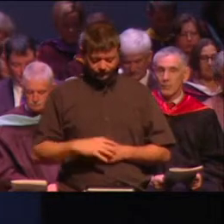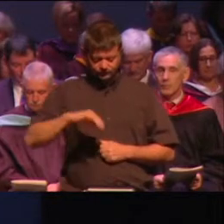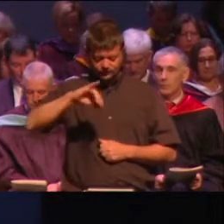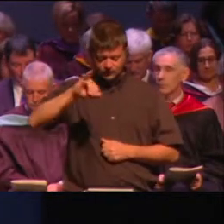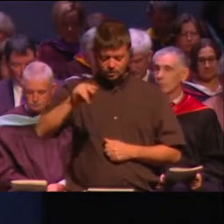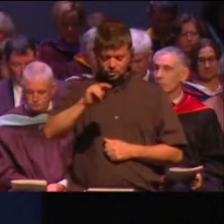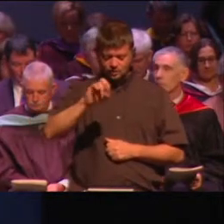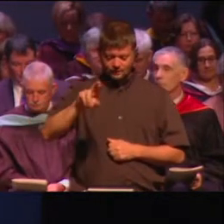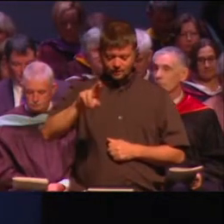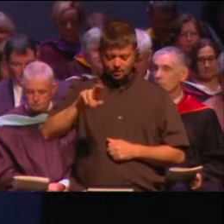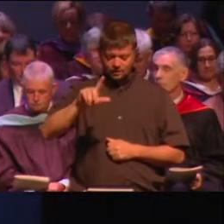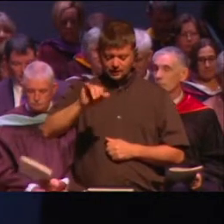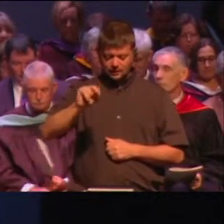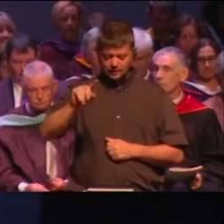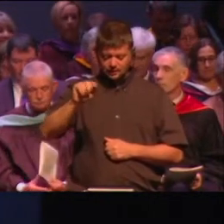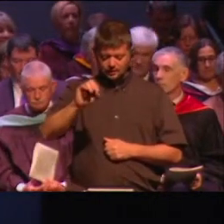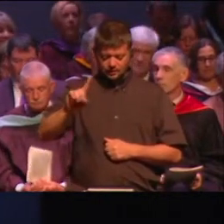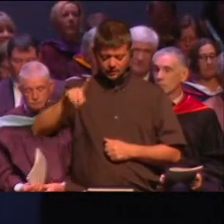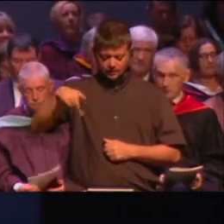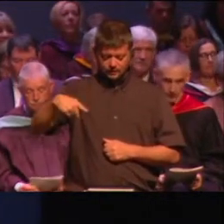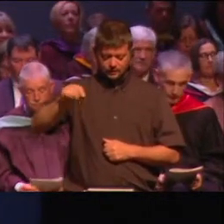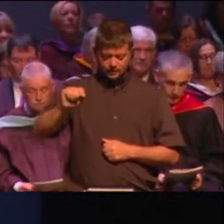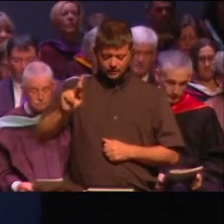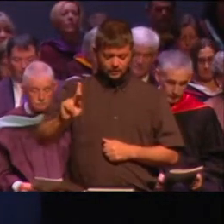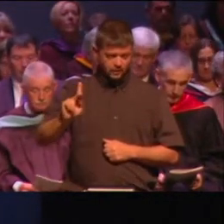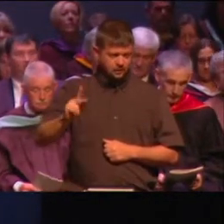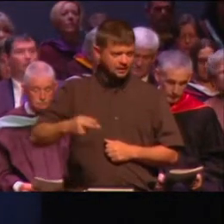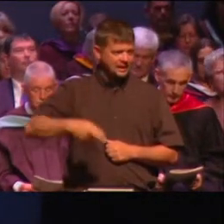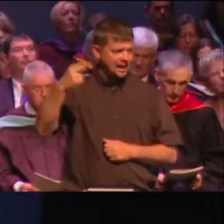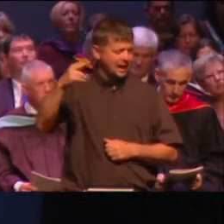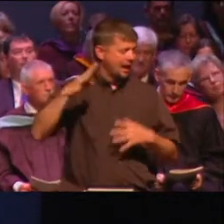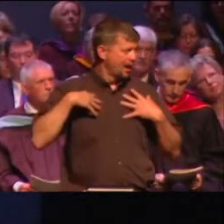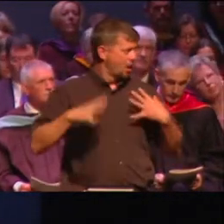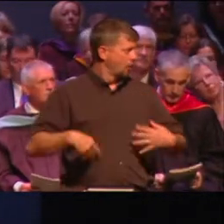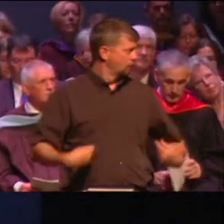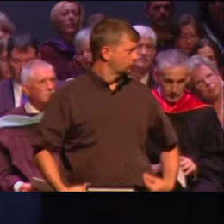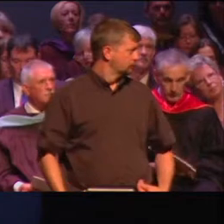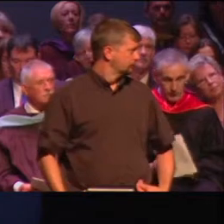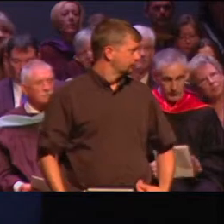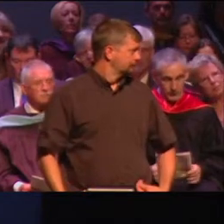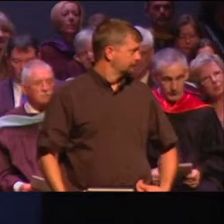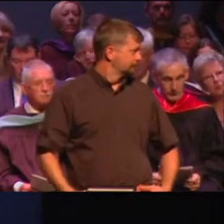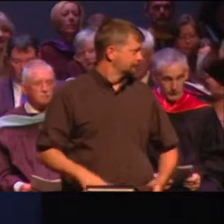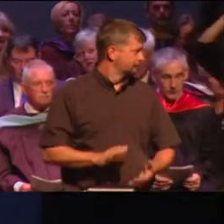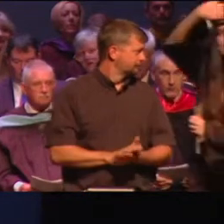Jennifer Lynn Todd, Phi Theta Kappa, High Honors.